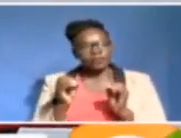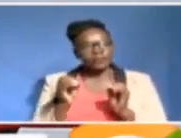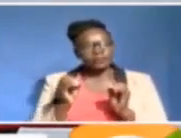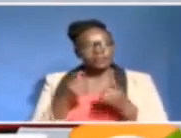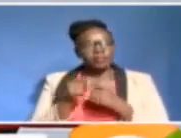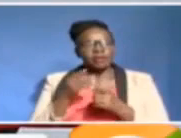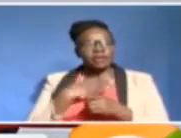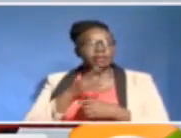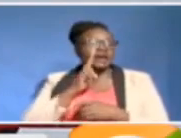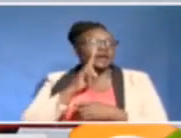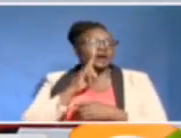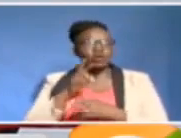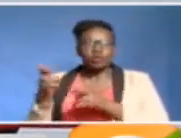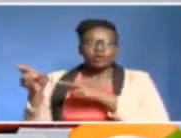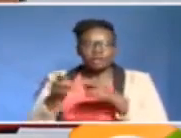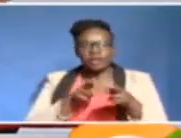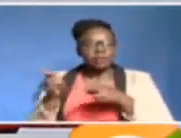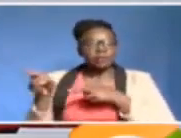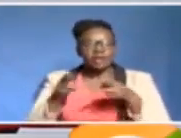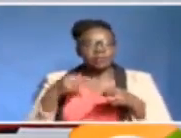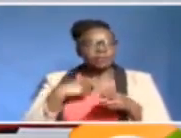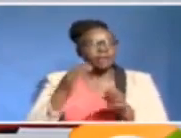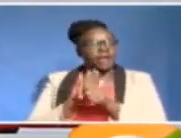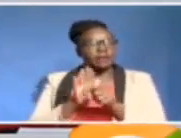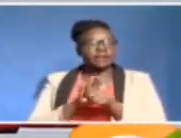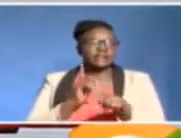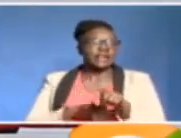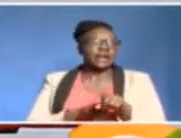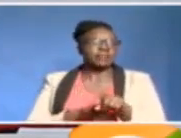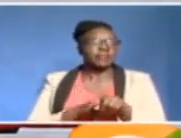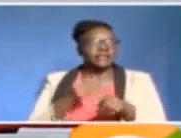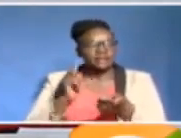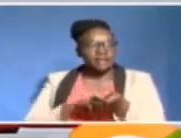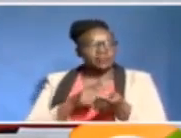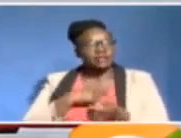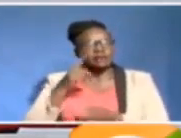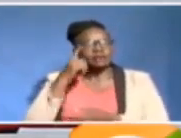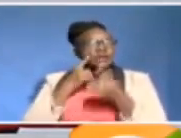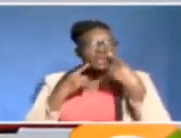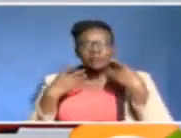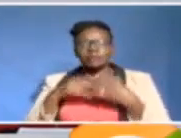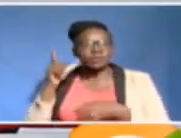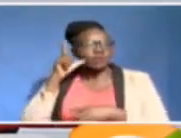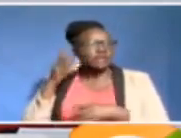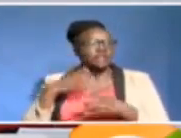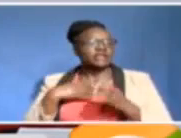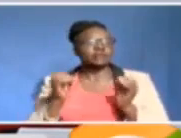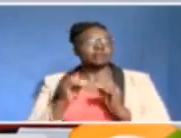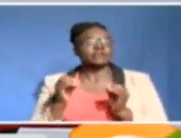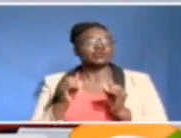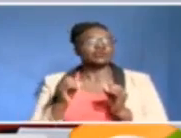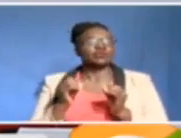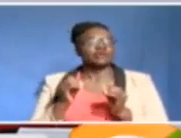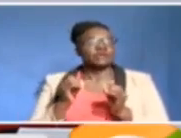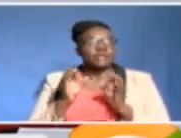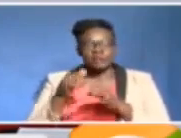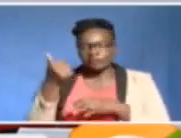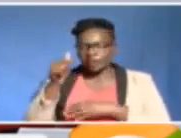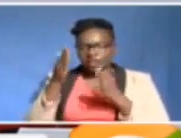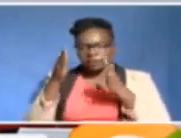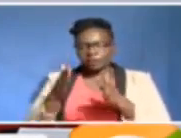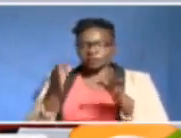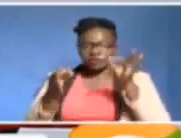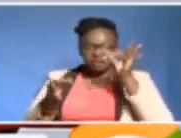on the low. But I could cry, but no one used to listen to me. So if someone would sit out there and whatever and judge